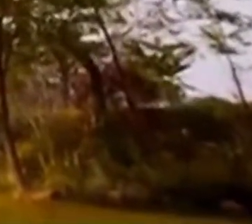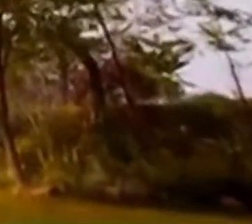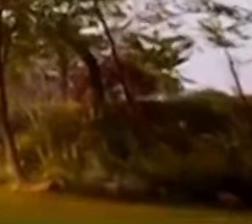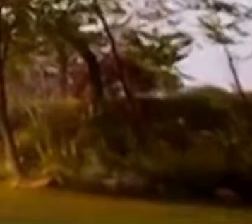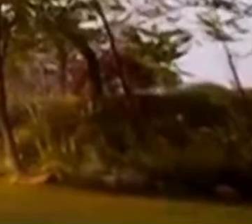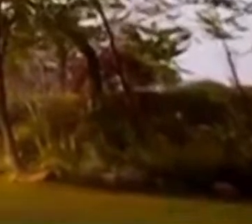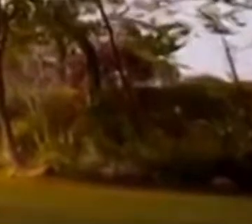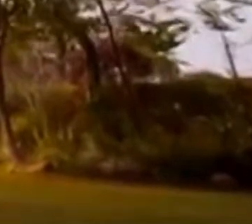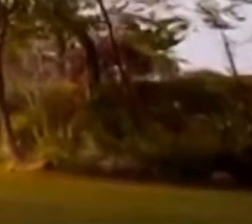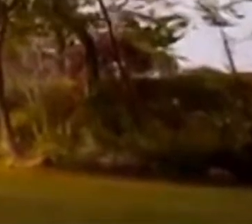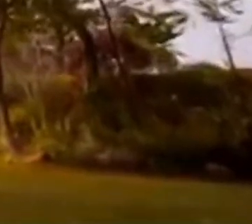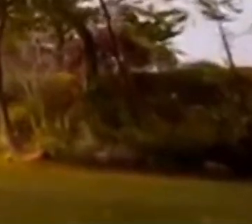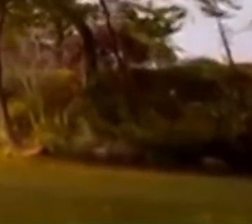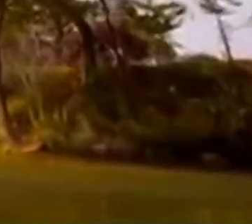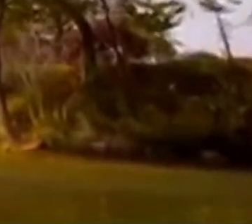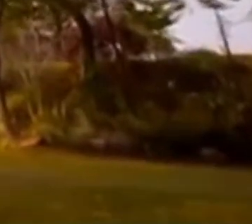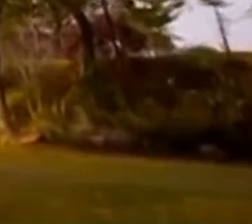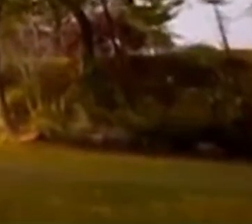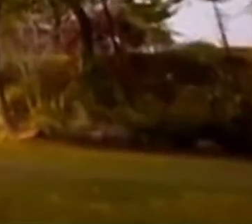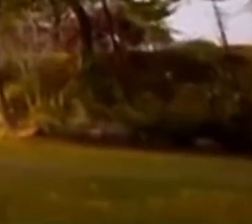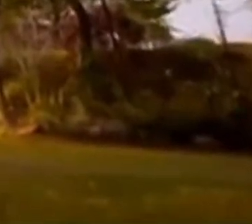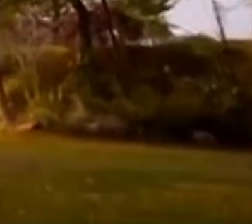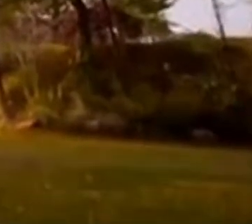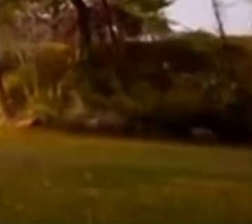I'm in love with the big trick.